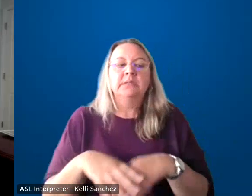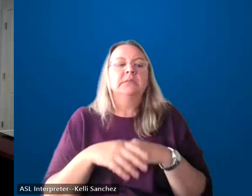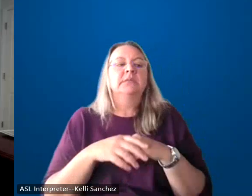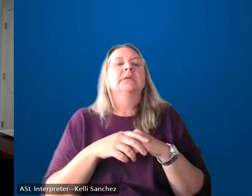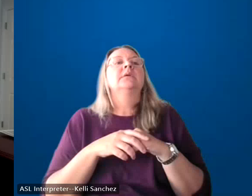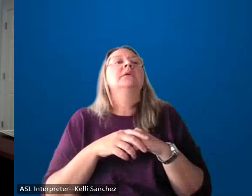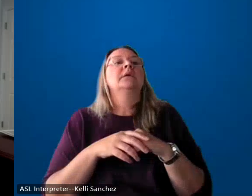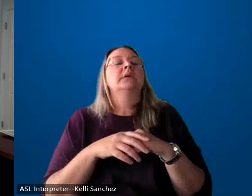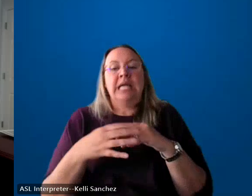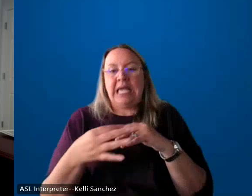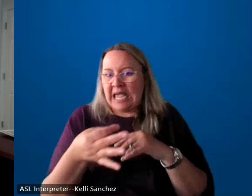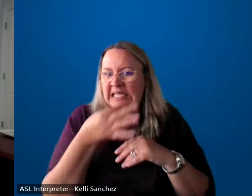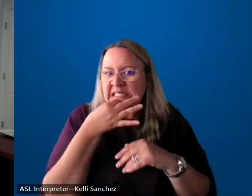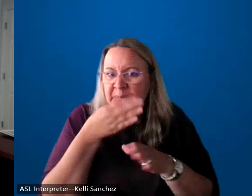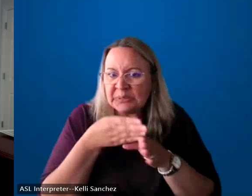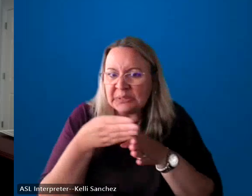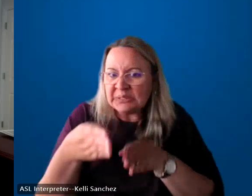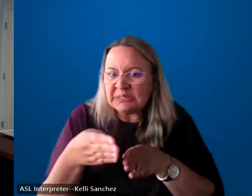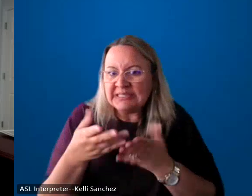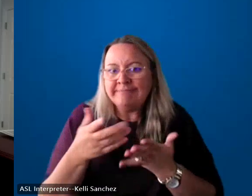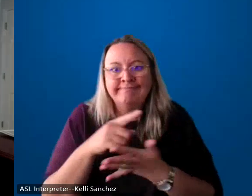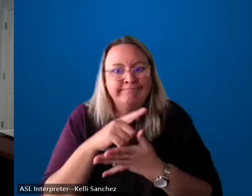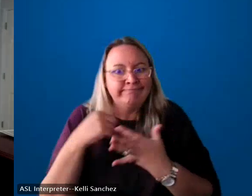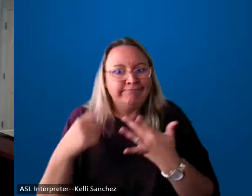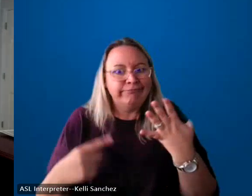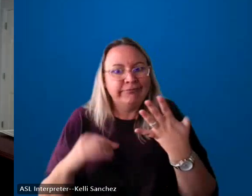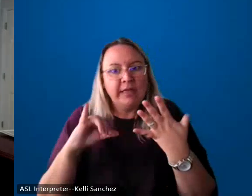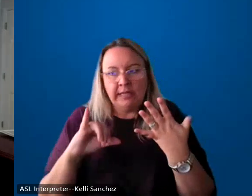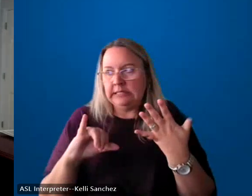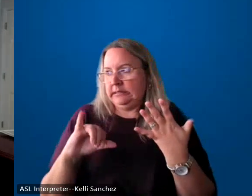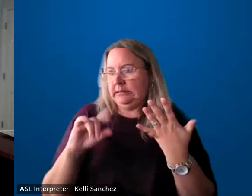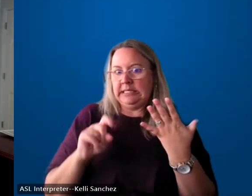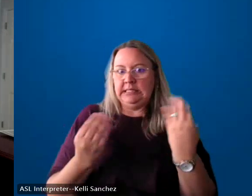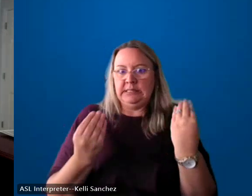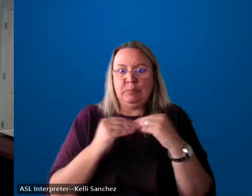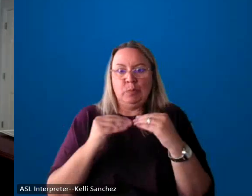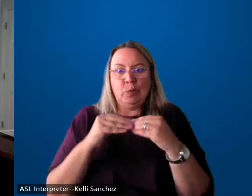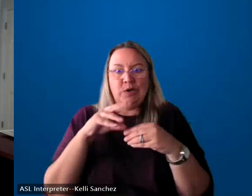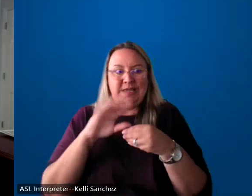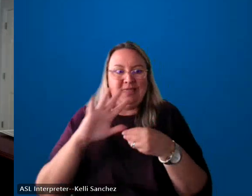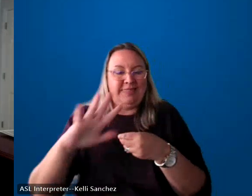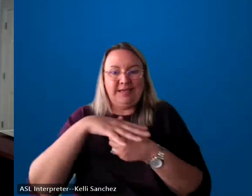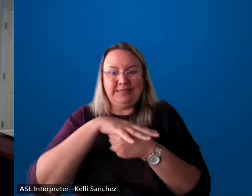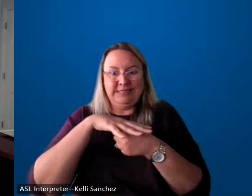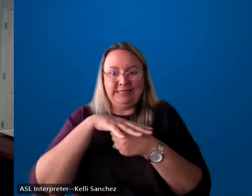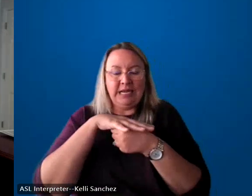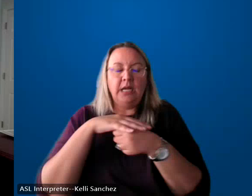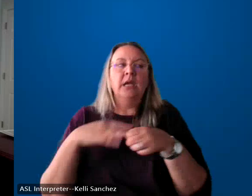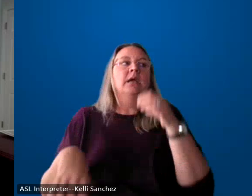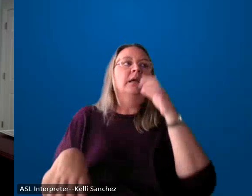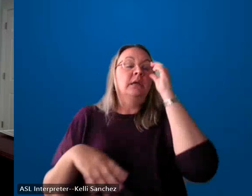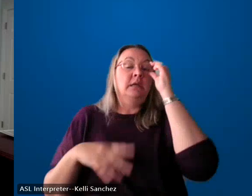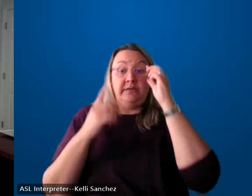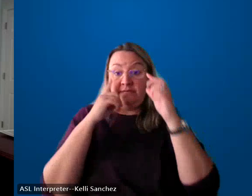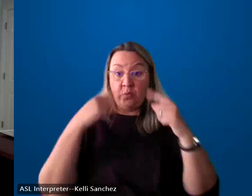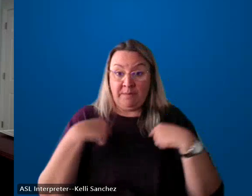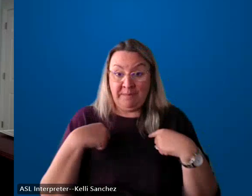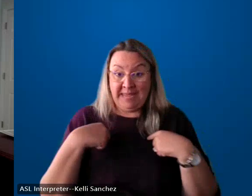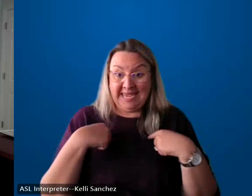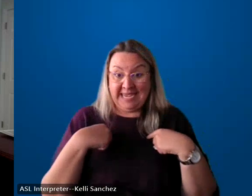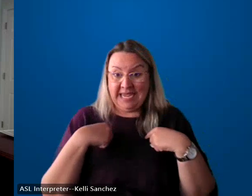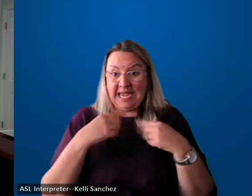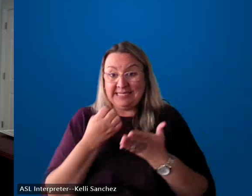for expertise. It's that much more needed in those settings. And for me as an economic